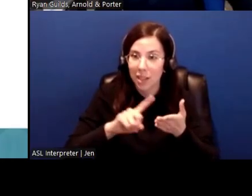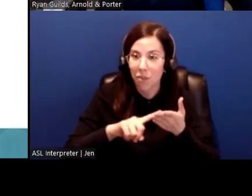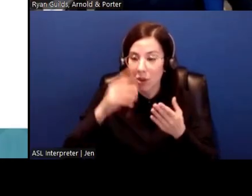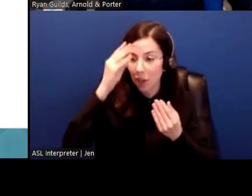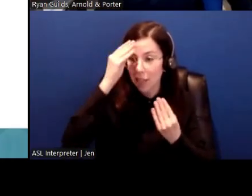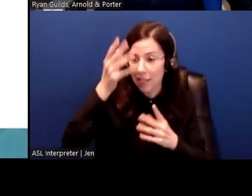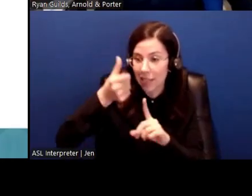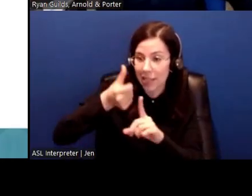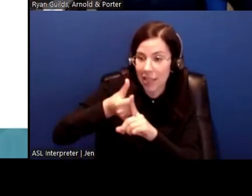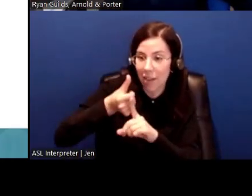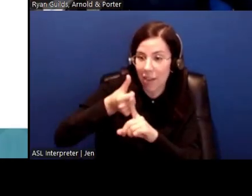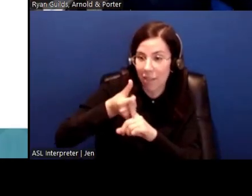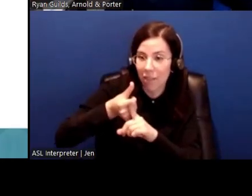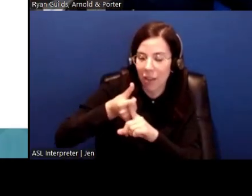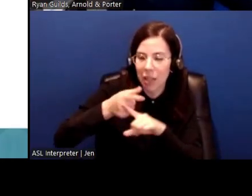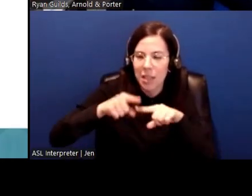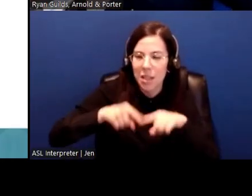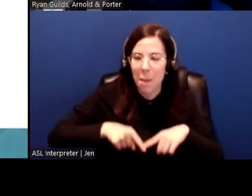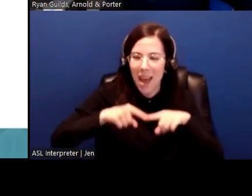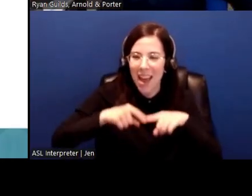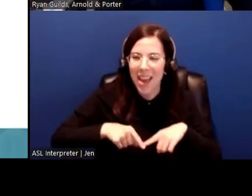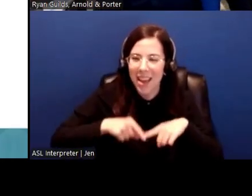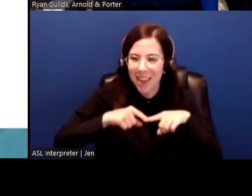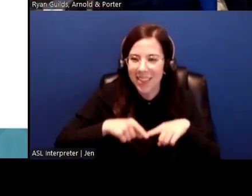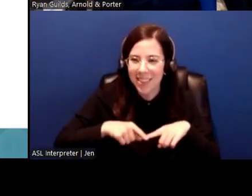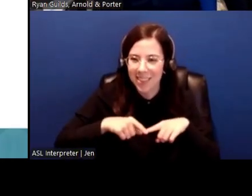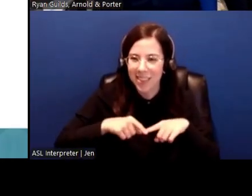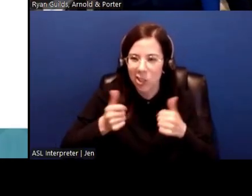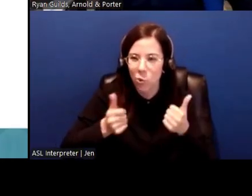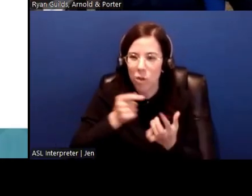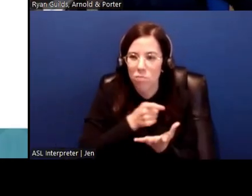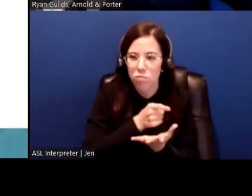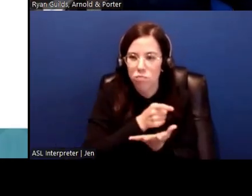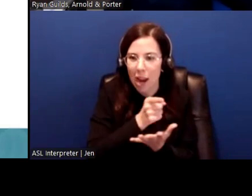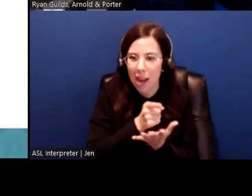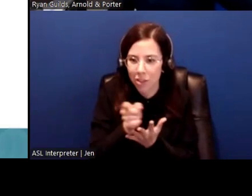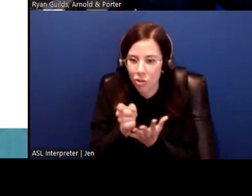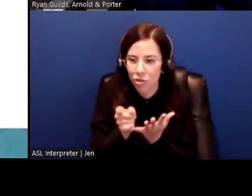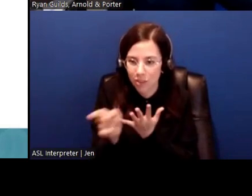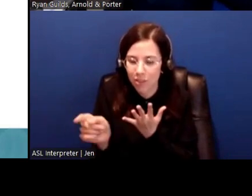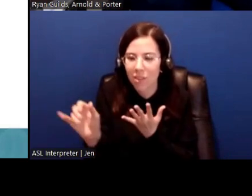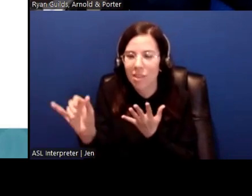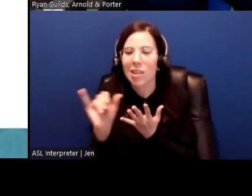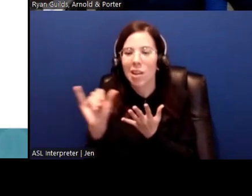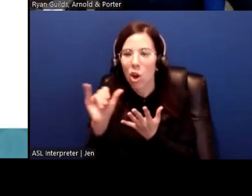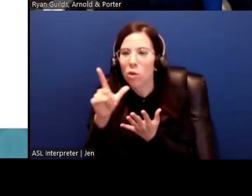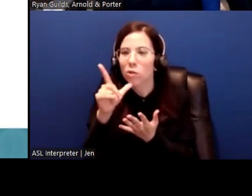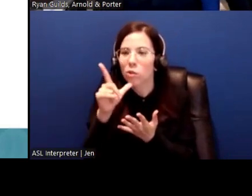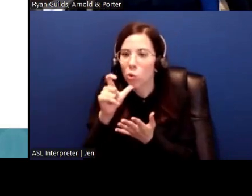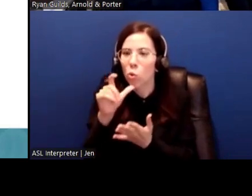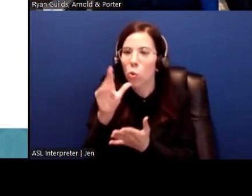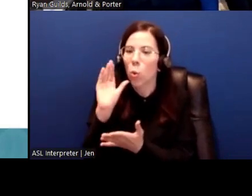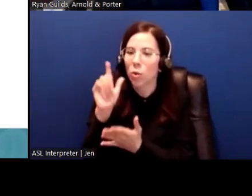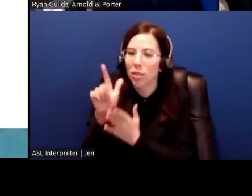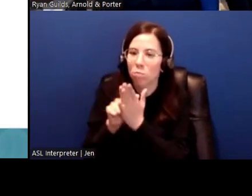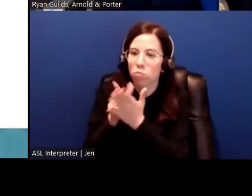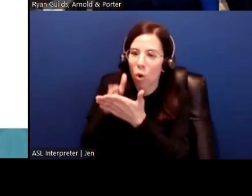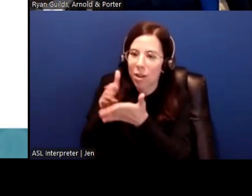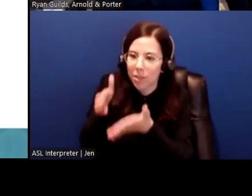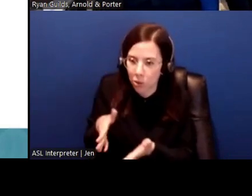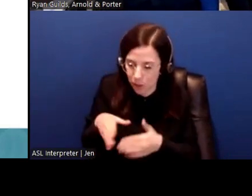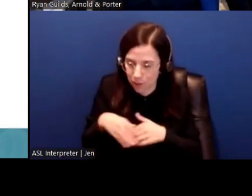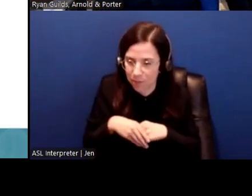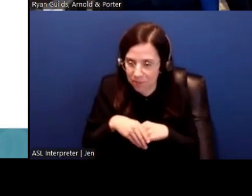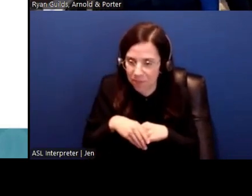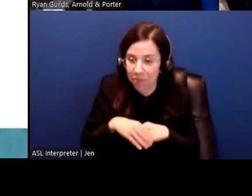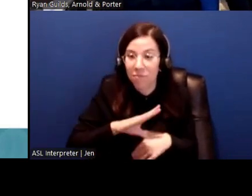itself varies by branch and by prosecutor. All right. Every branch